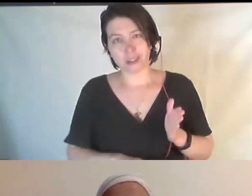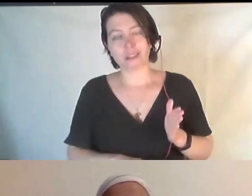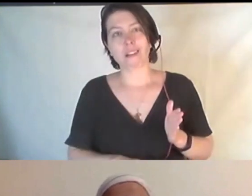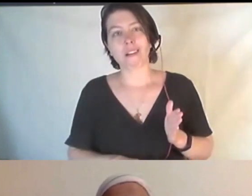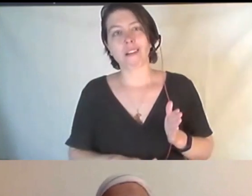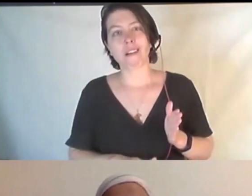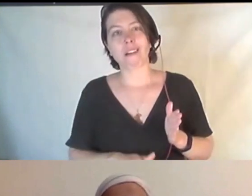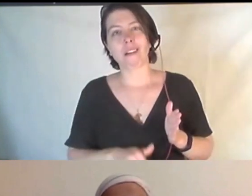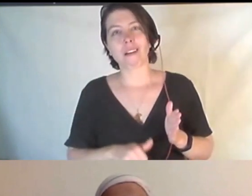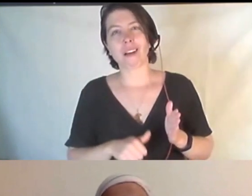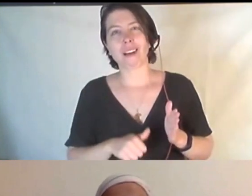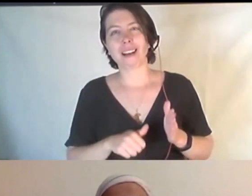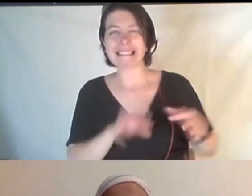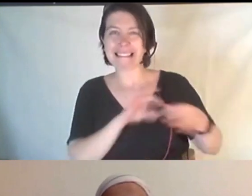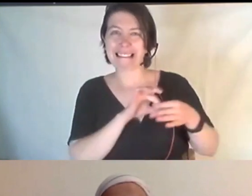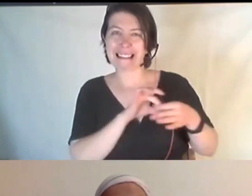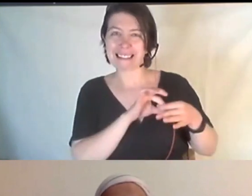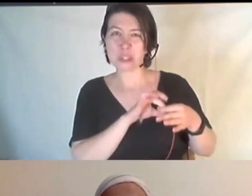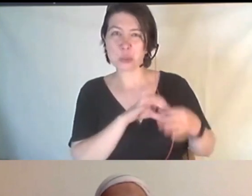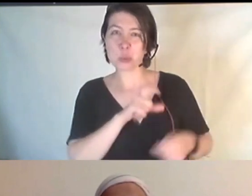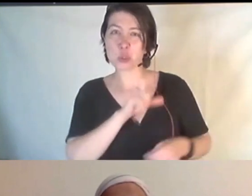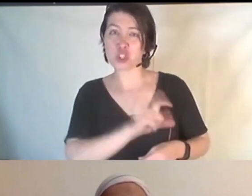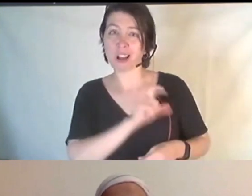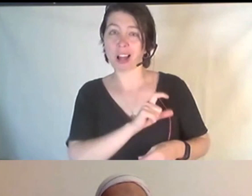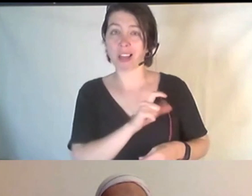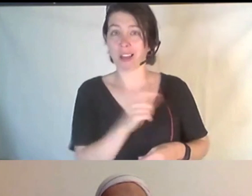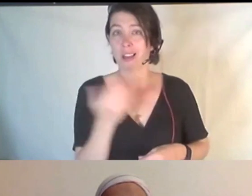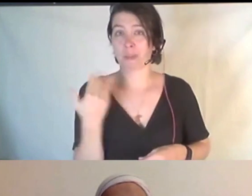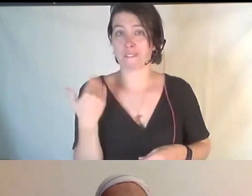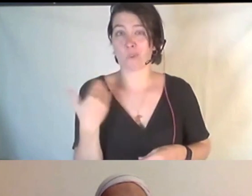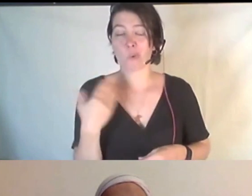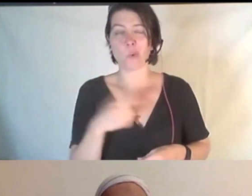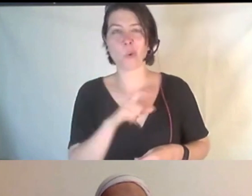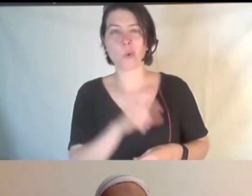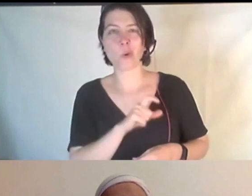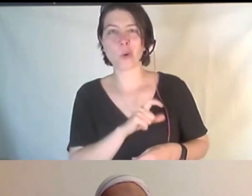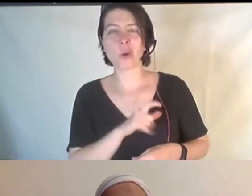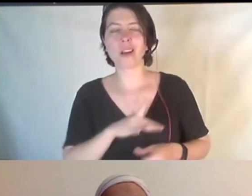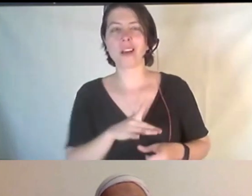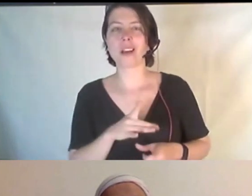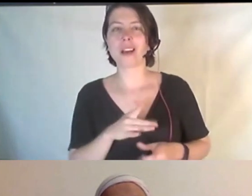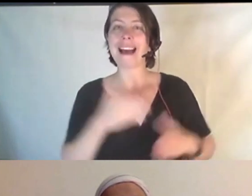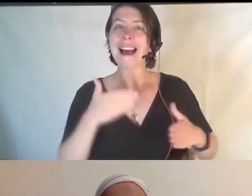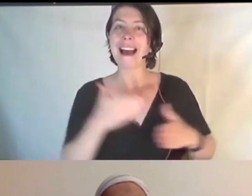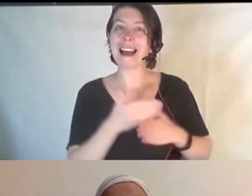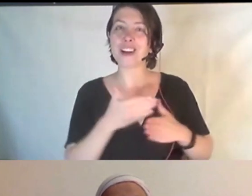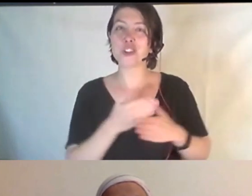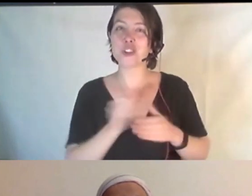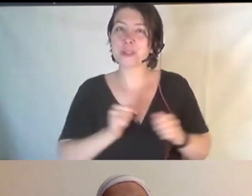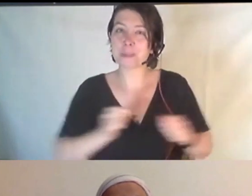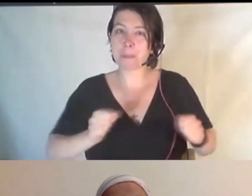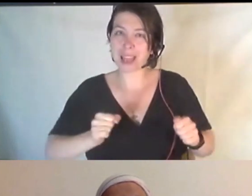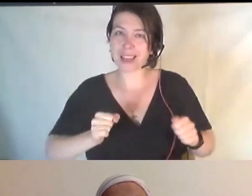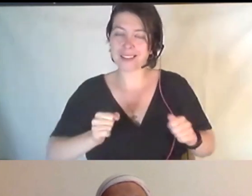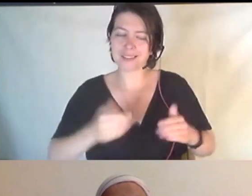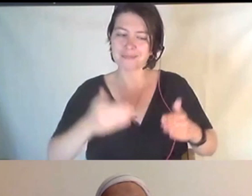Charlotte sort of left off, which is ActionSpace functions in a lot of ways. We are there